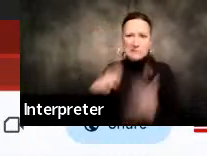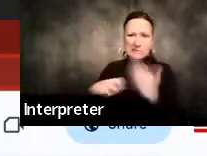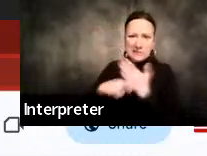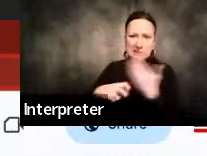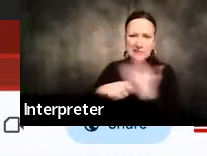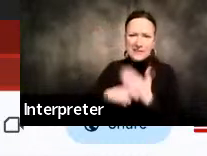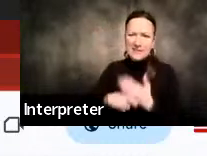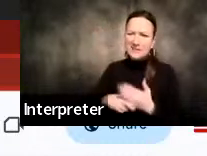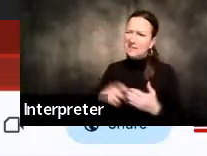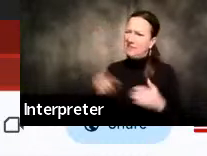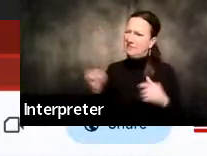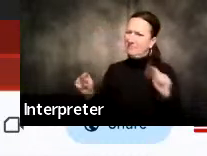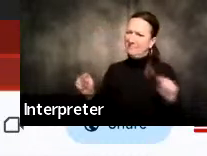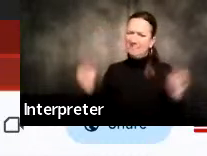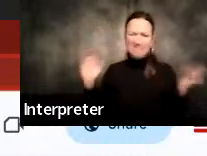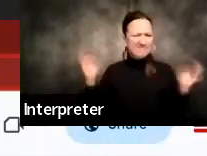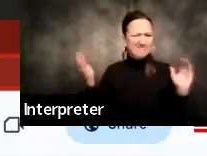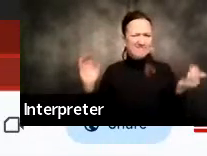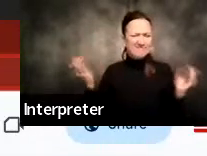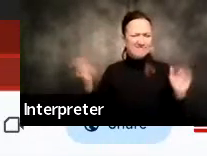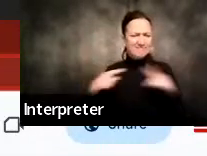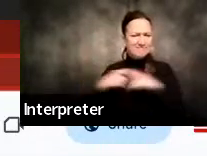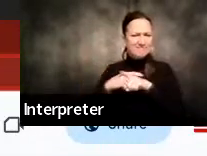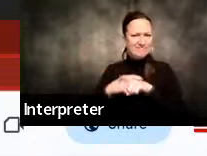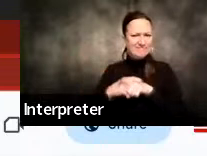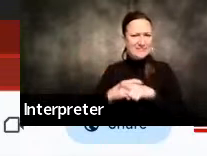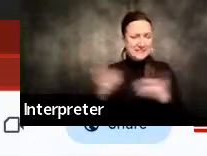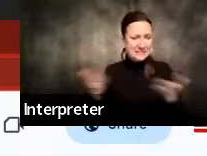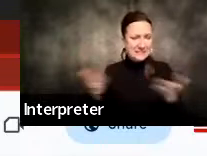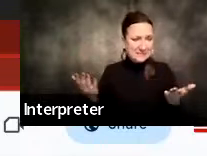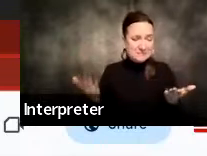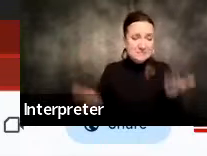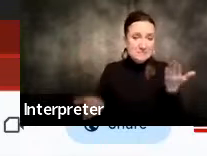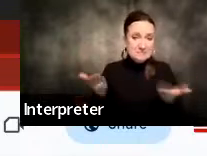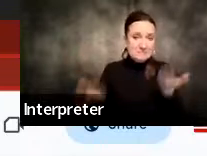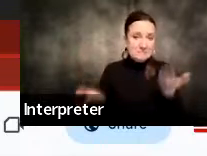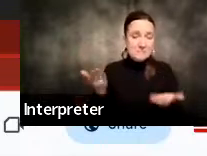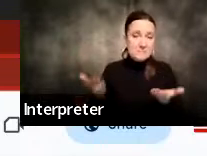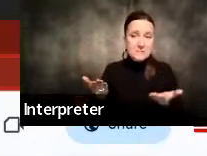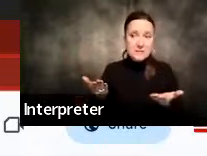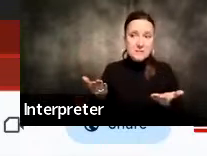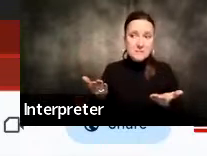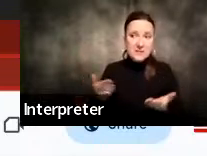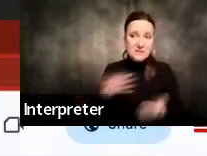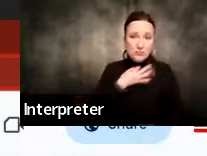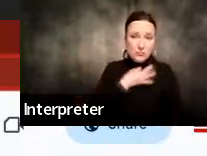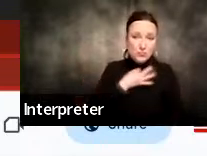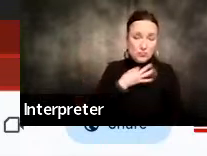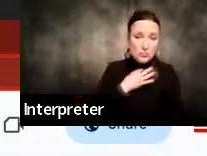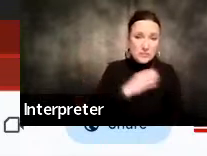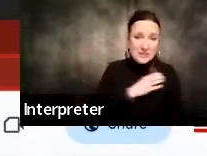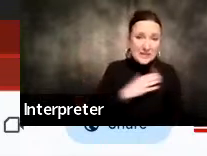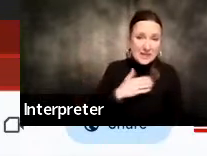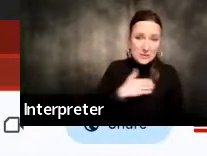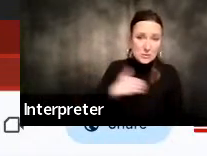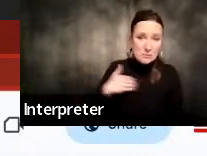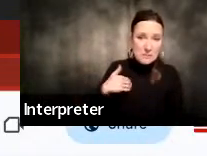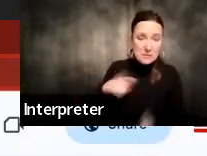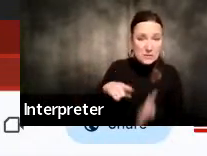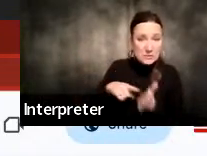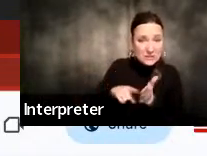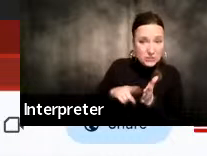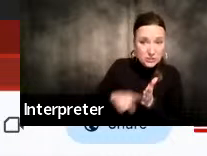So is that a matter? There's something that the council member can check on,